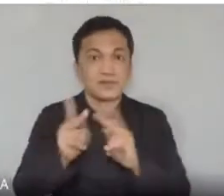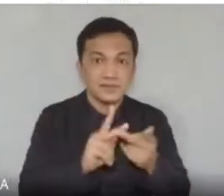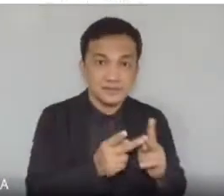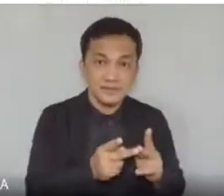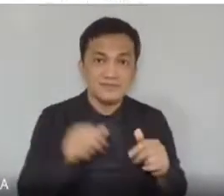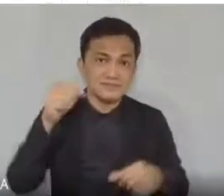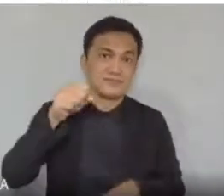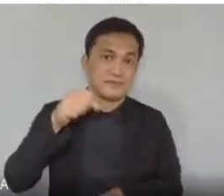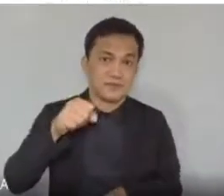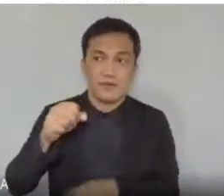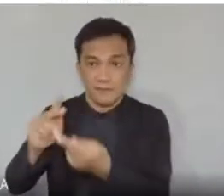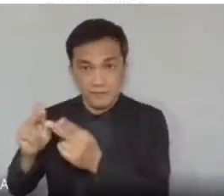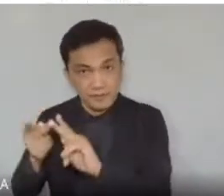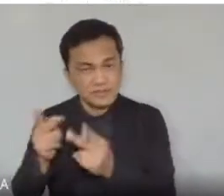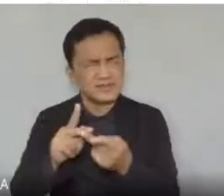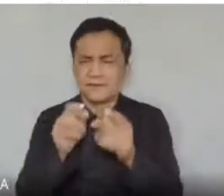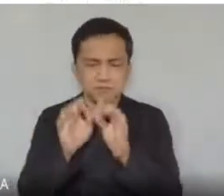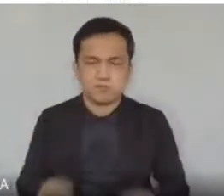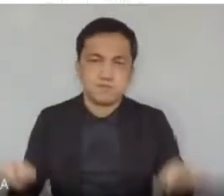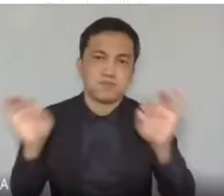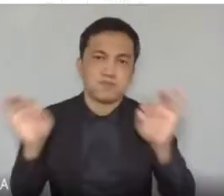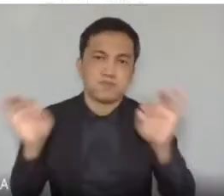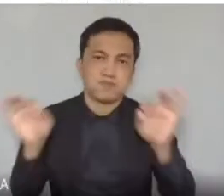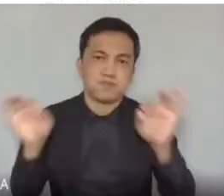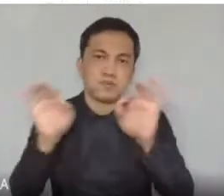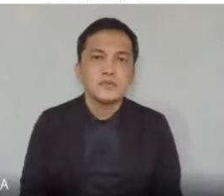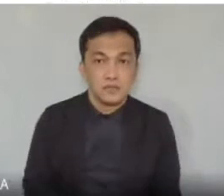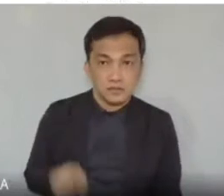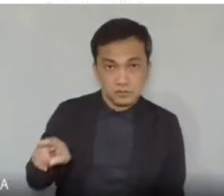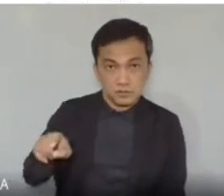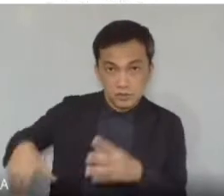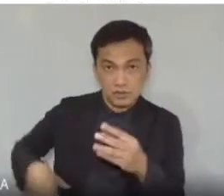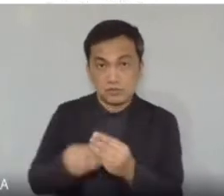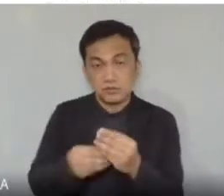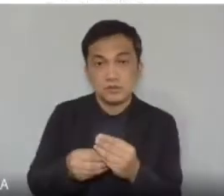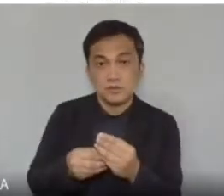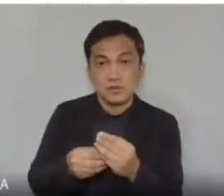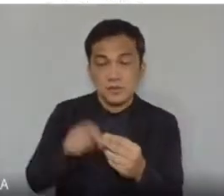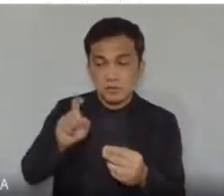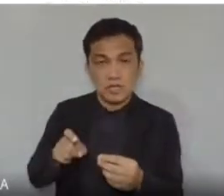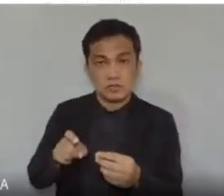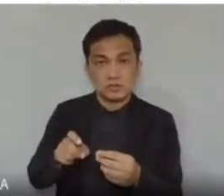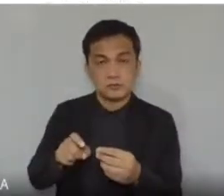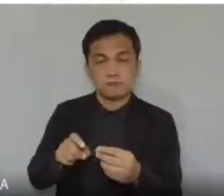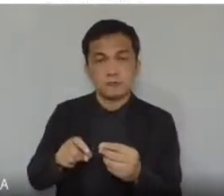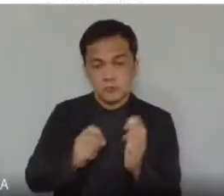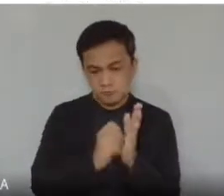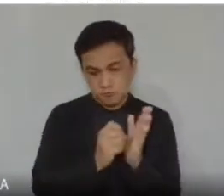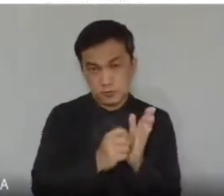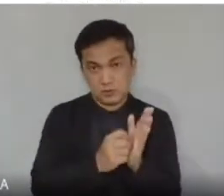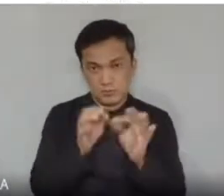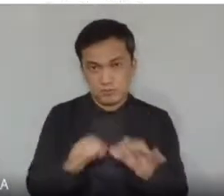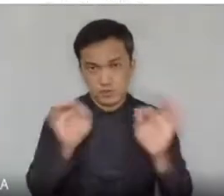standards in place that can guide our decision makers and even the implementers. We want to make sure